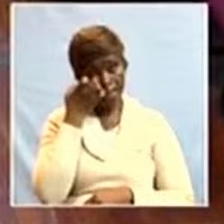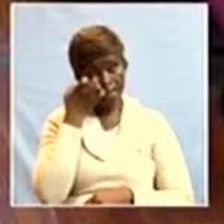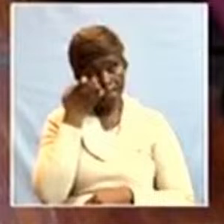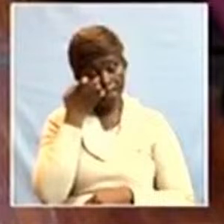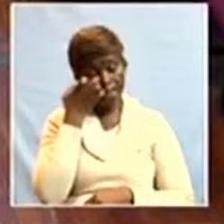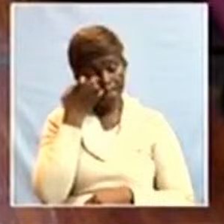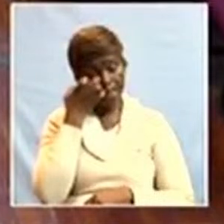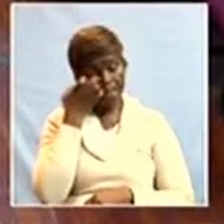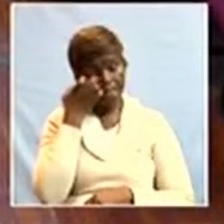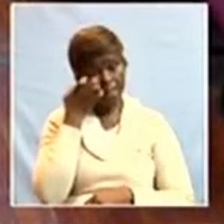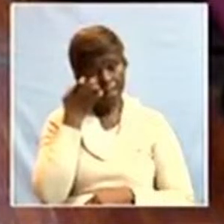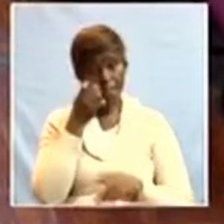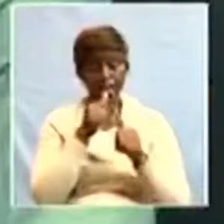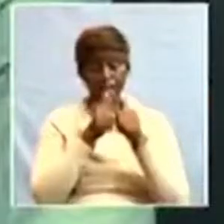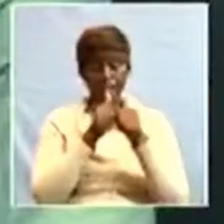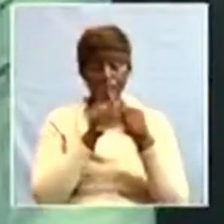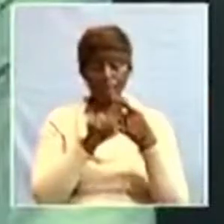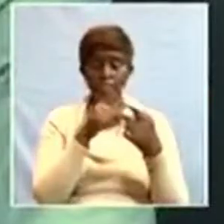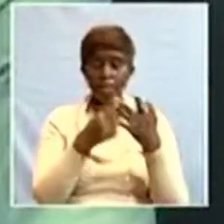According to the